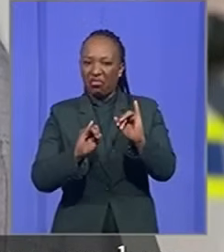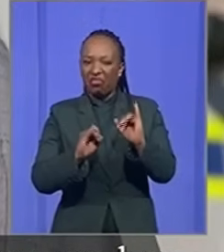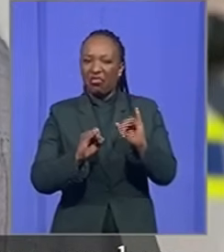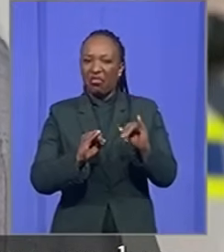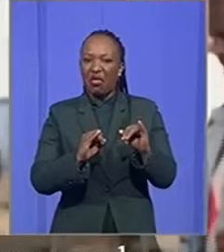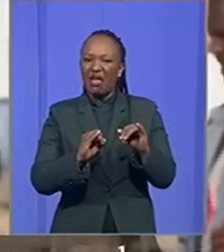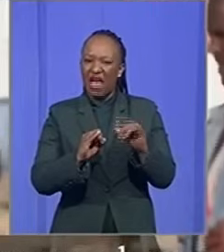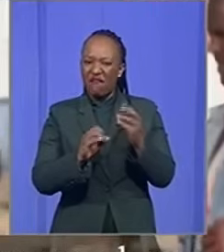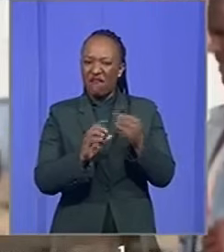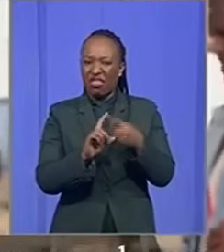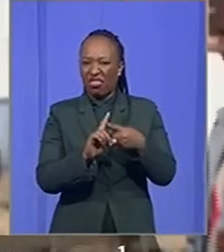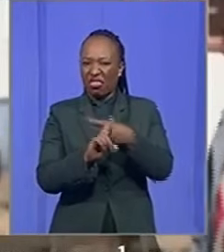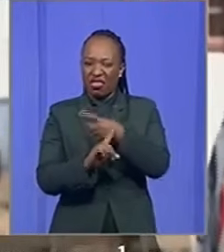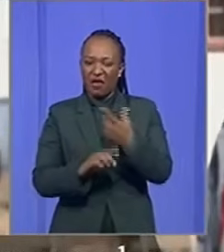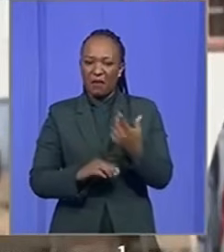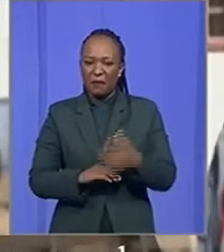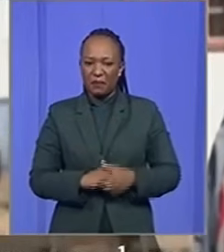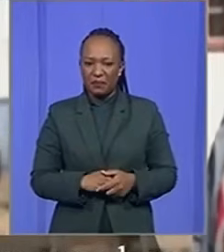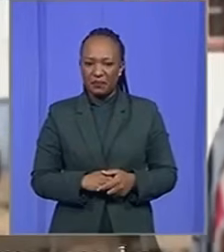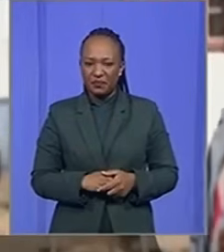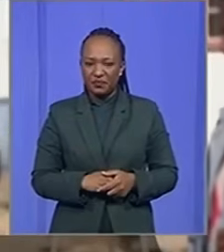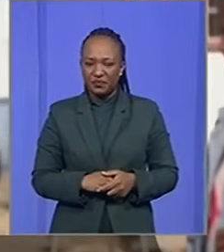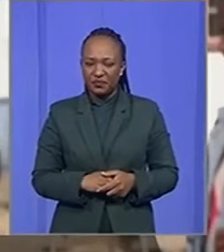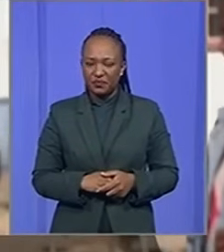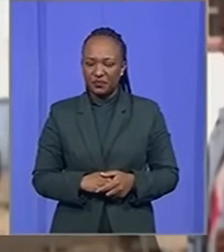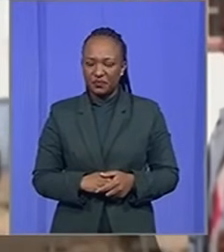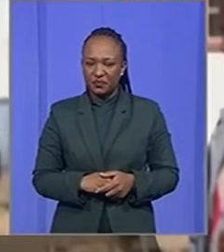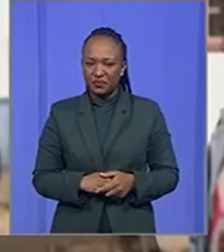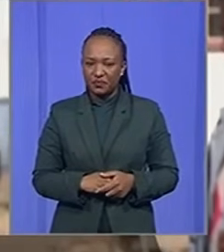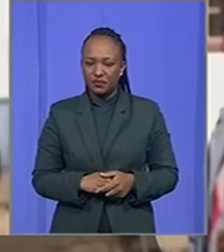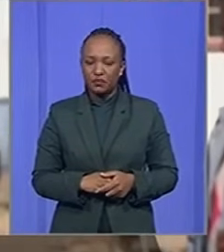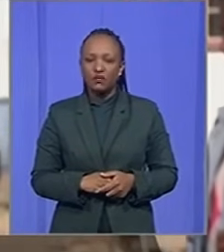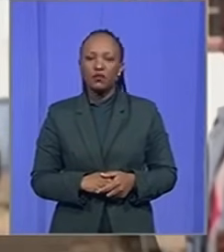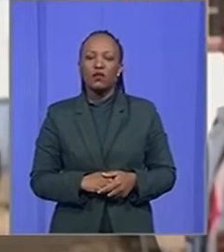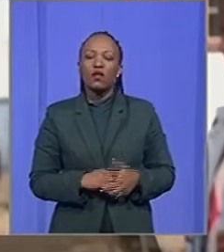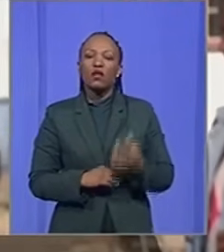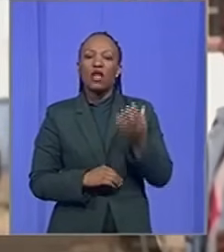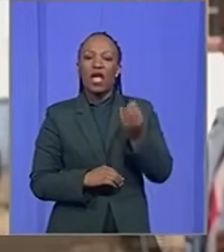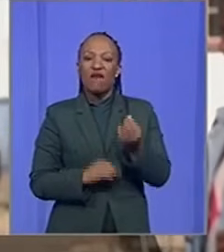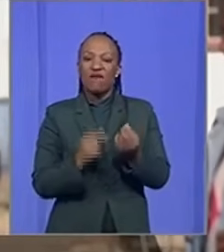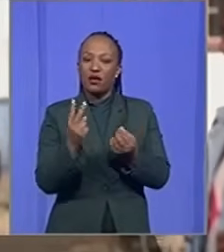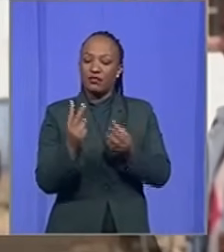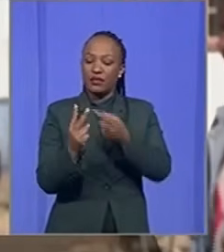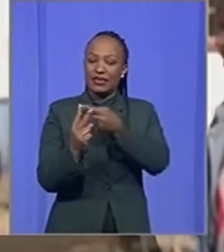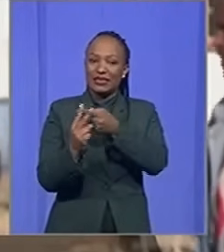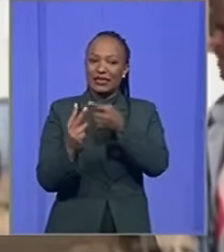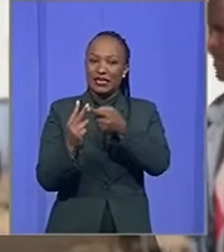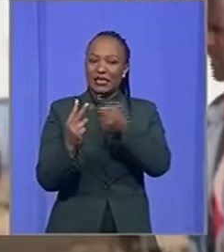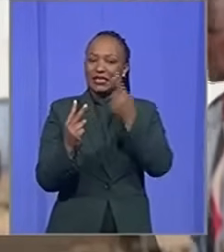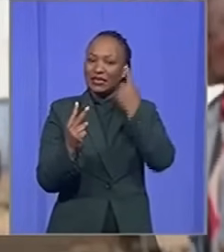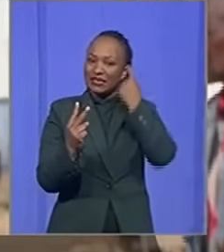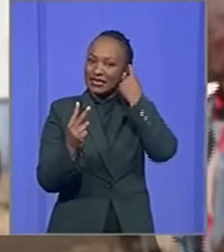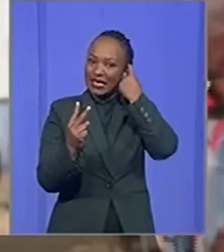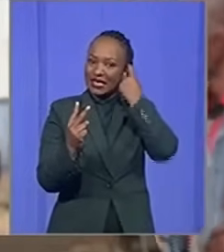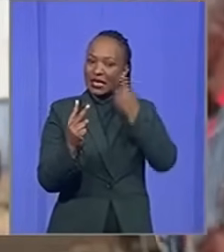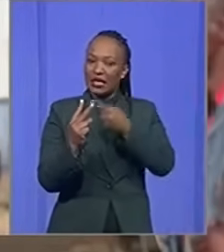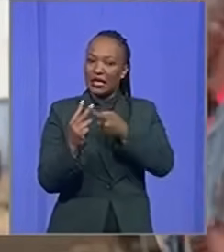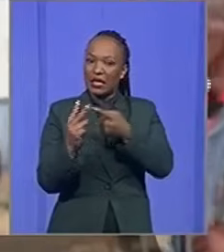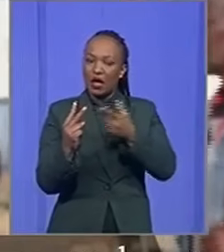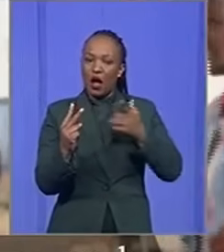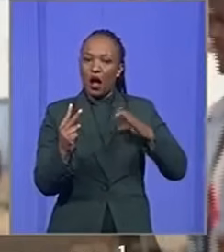morabe wa hae. Ga gona all these two secretaries, ga gona council ya kgosi e